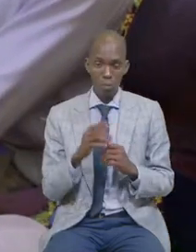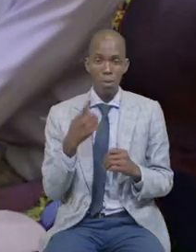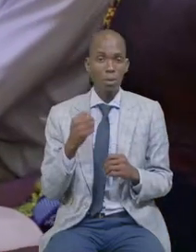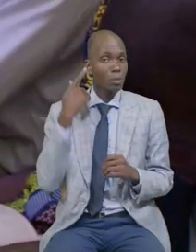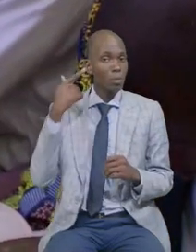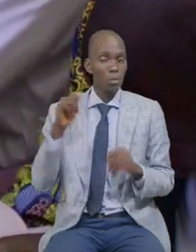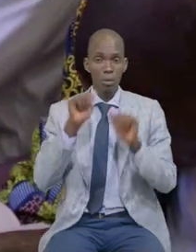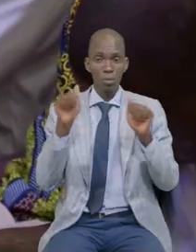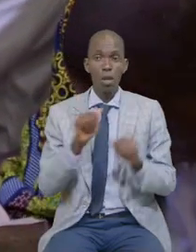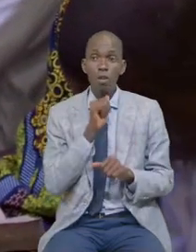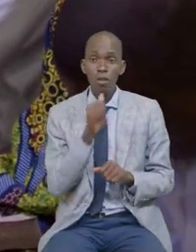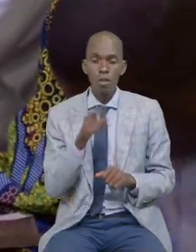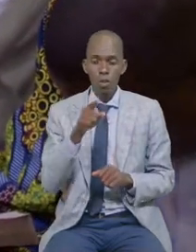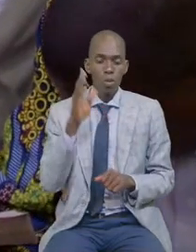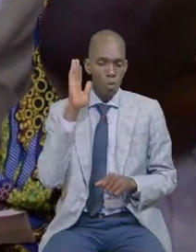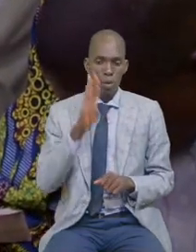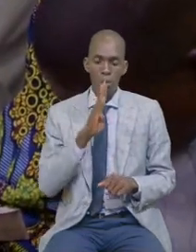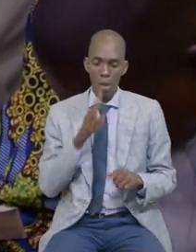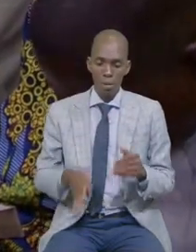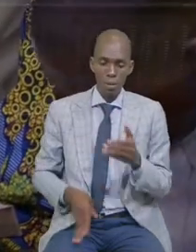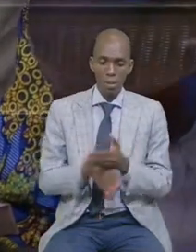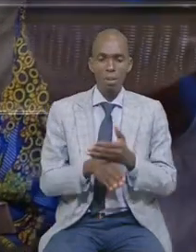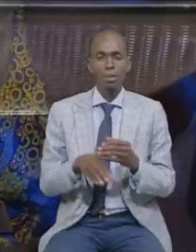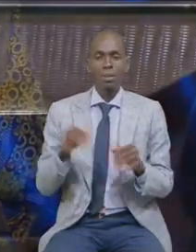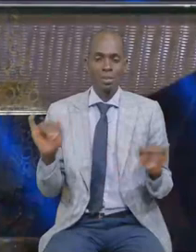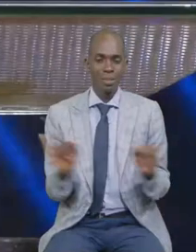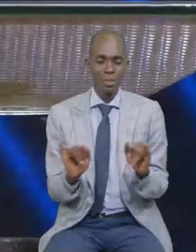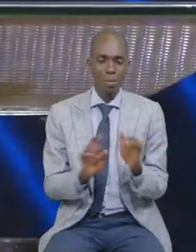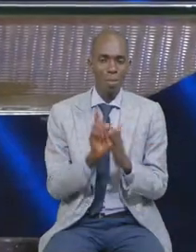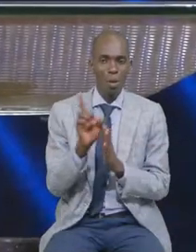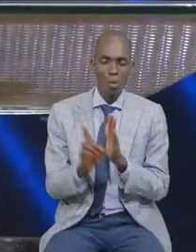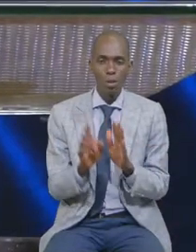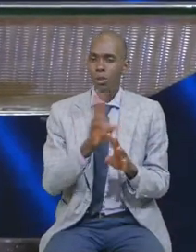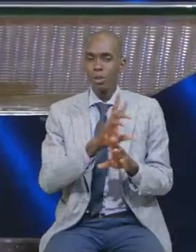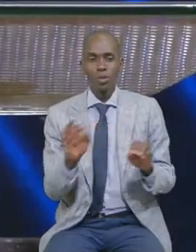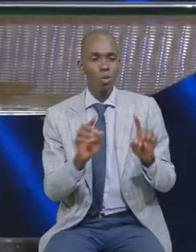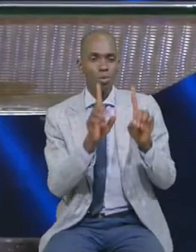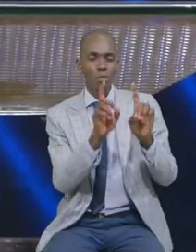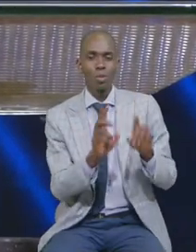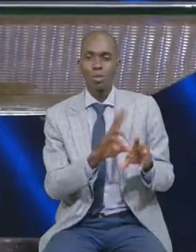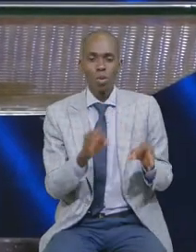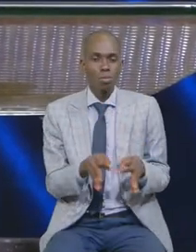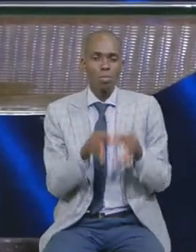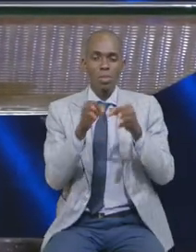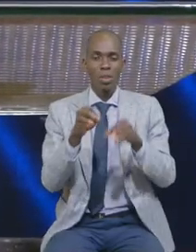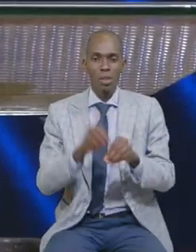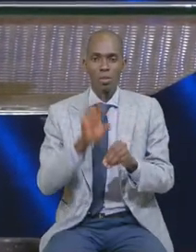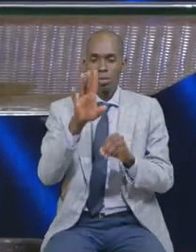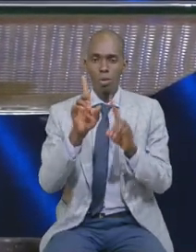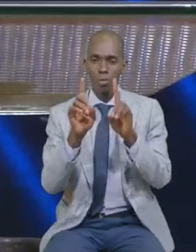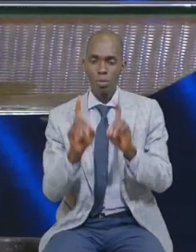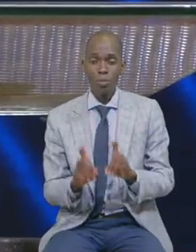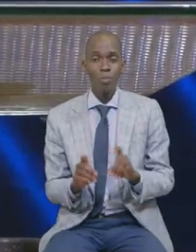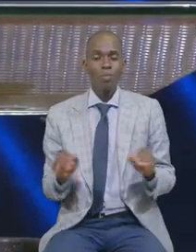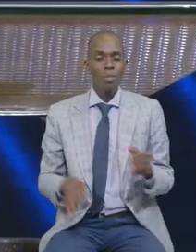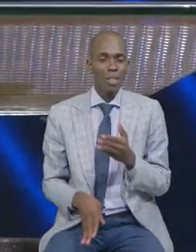be cast the same hour. There'll be no trial, there'll be no delay. You'll be cast the same hour